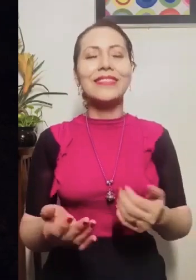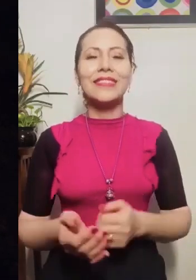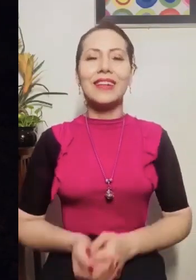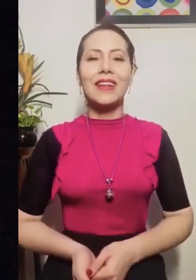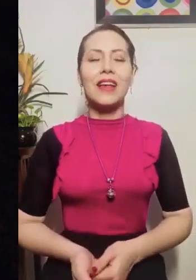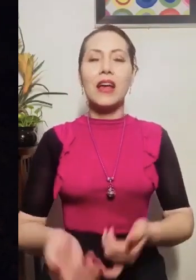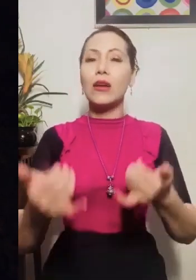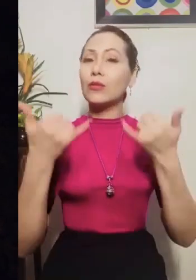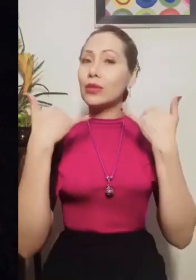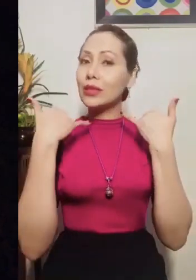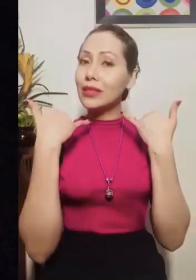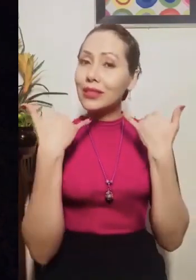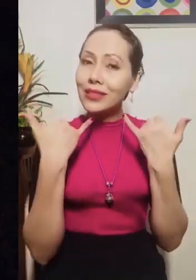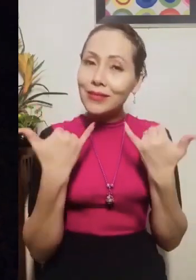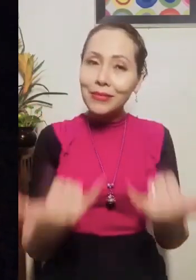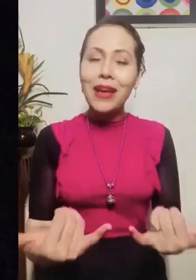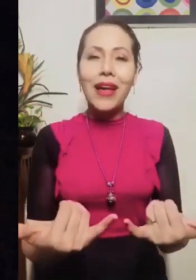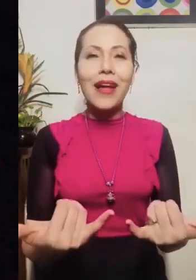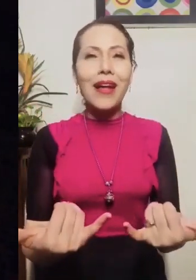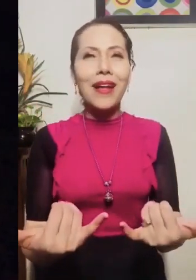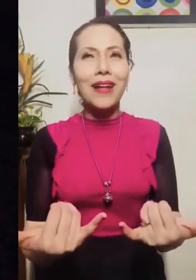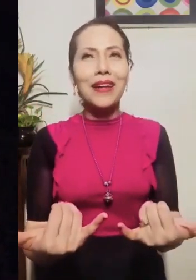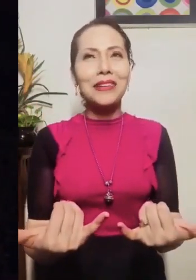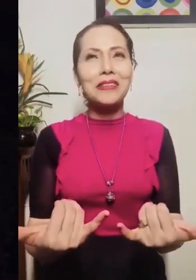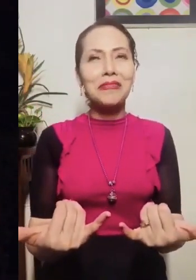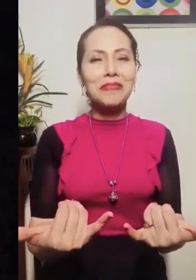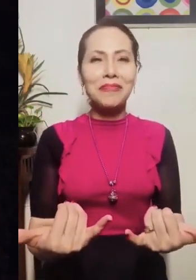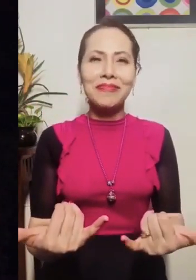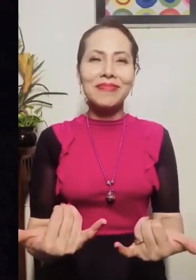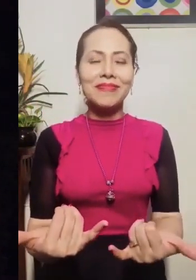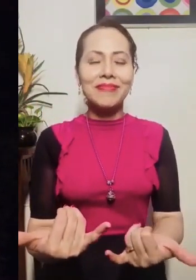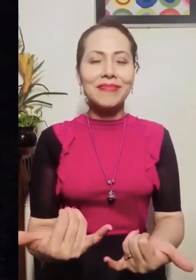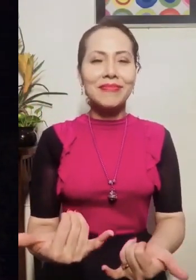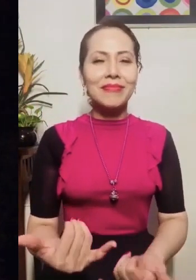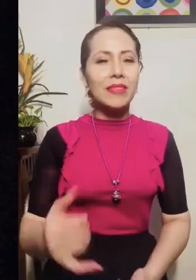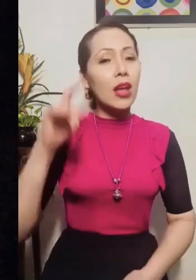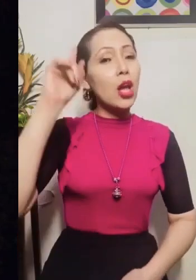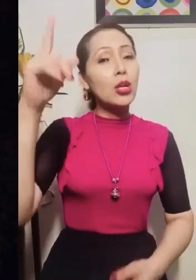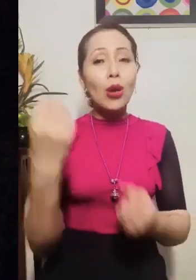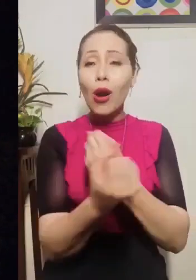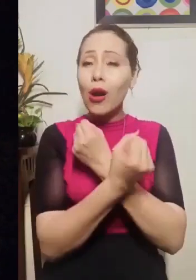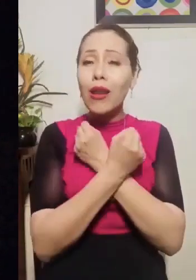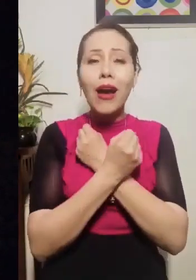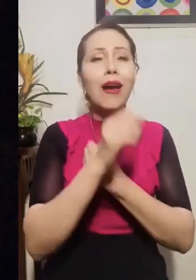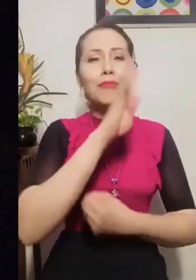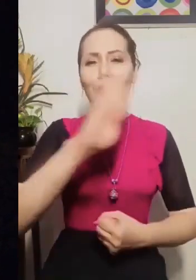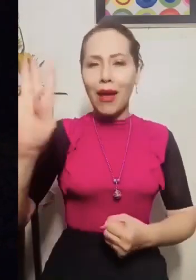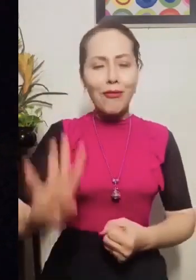thing remains. Your love.